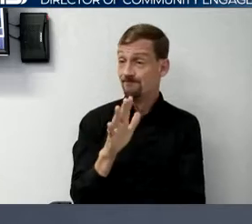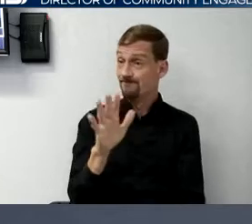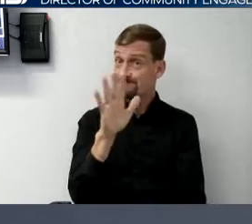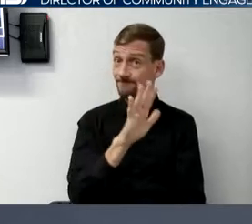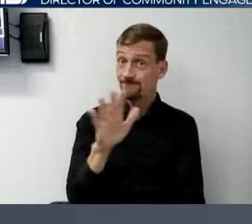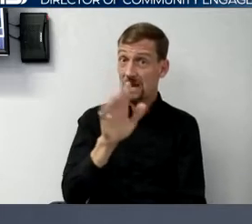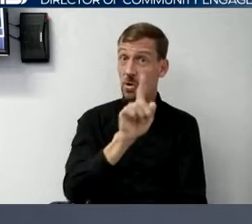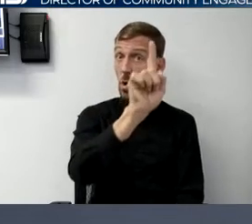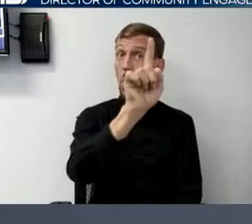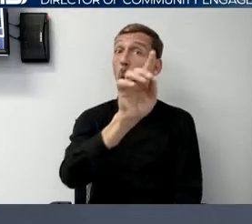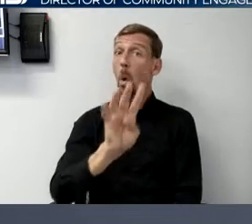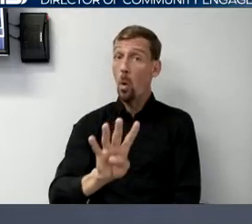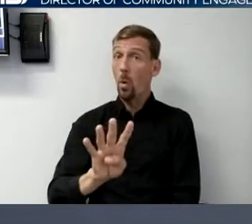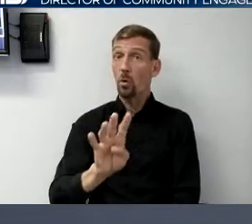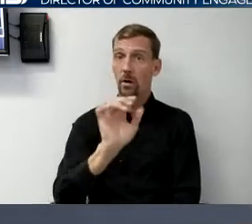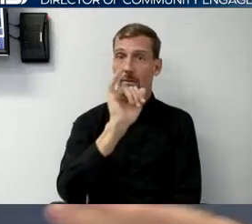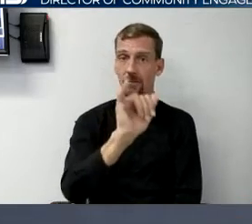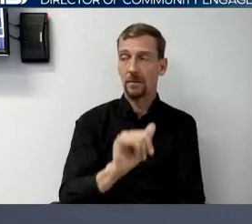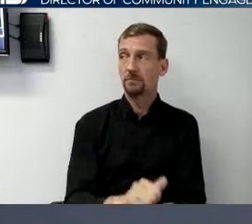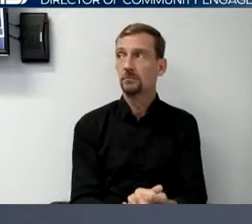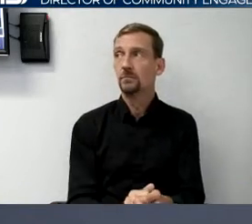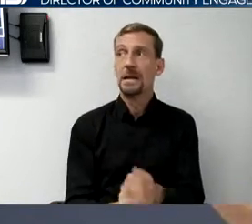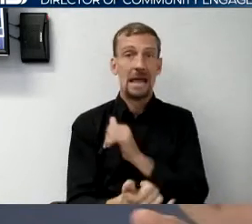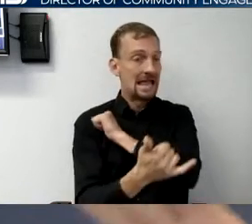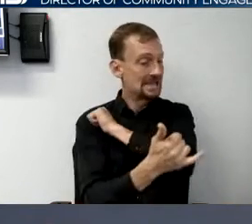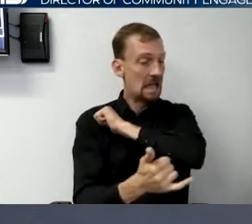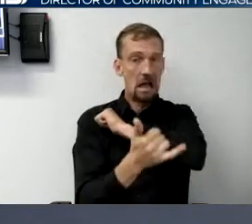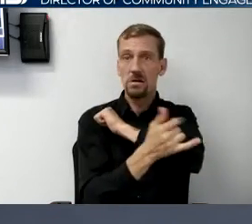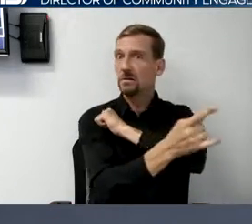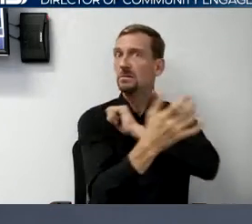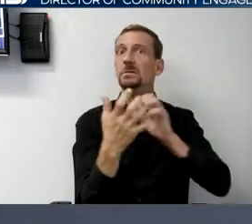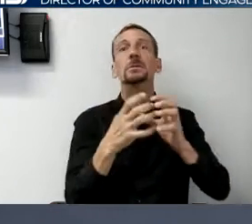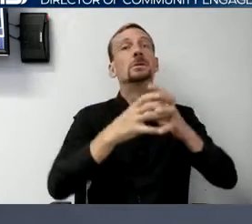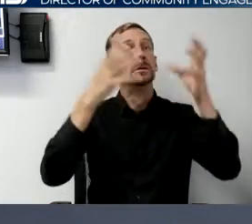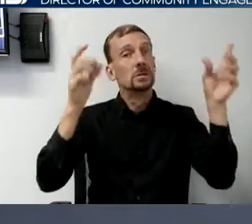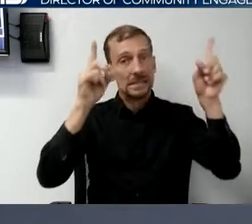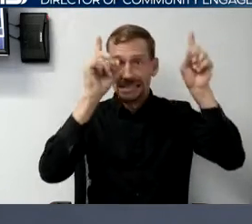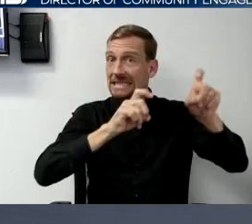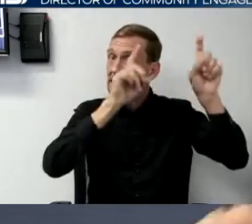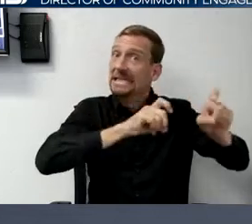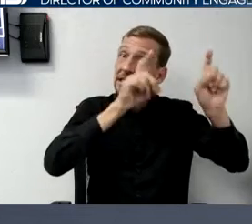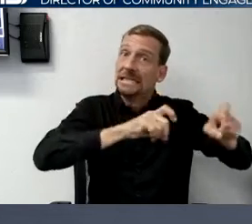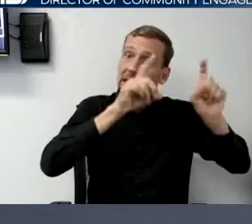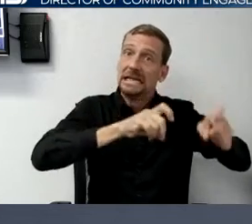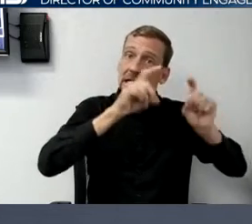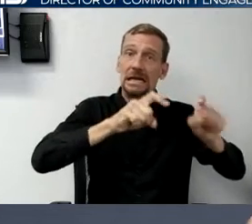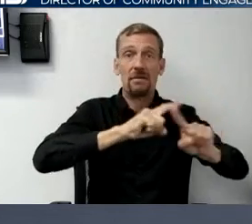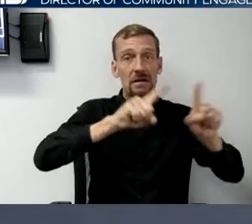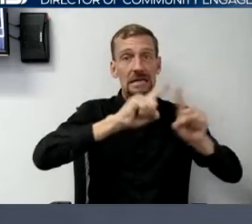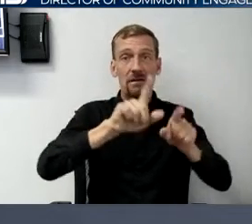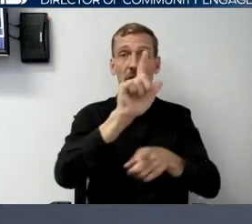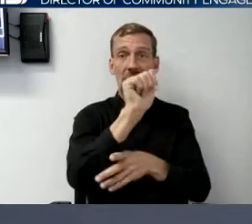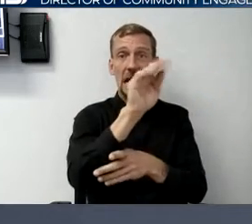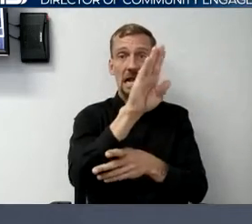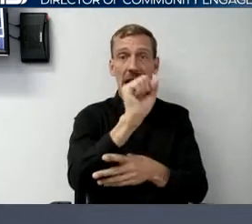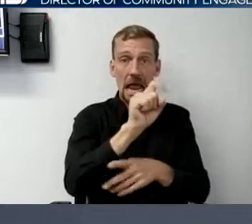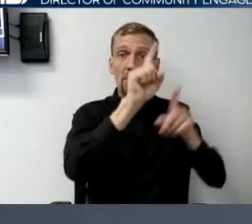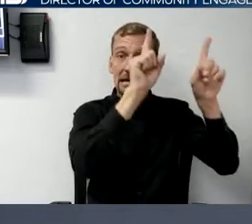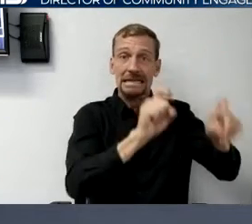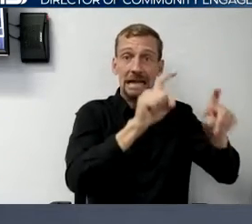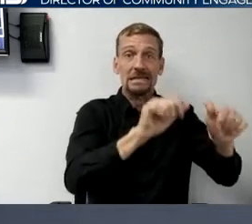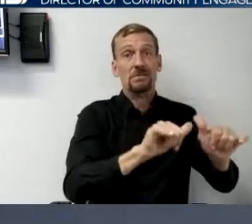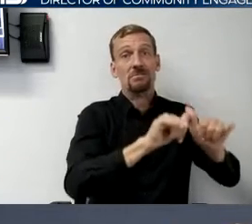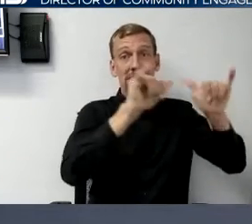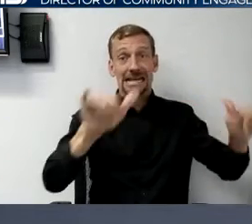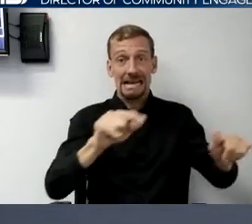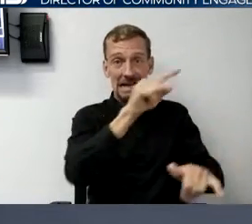a quarter of it. So the county's doing a lot of testing themselves. Commercial labs doing a lot of testing as well.